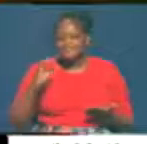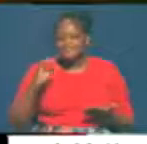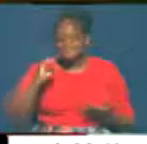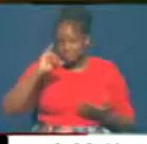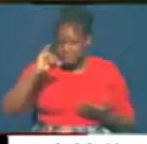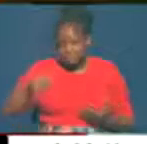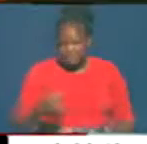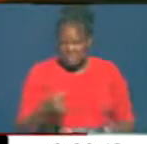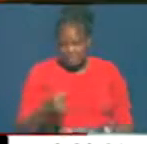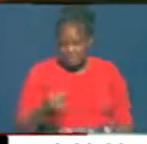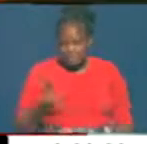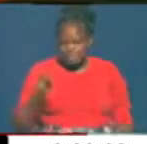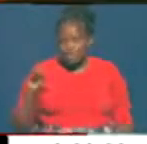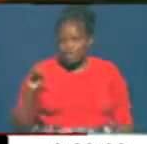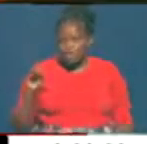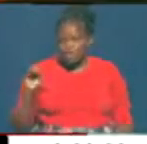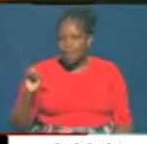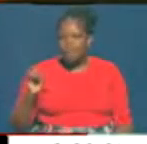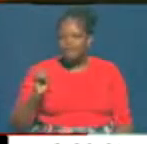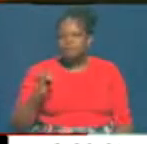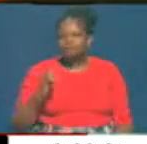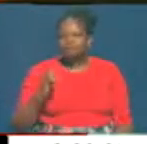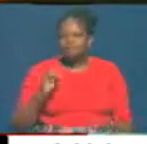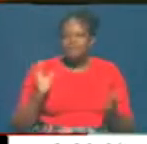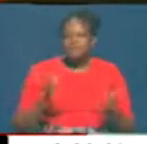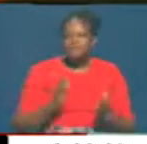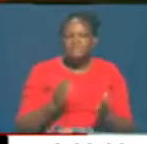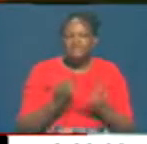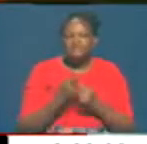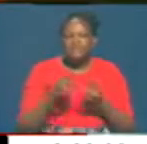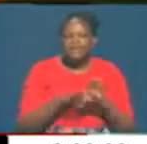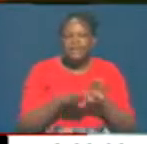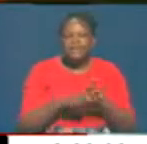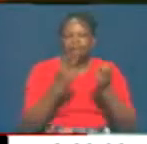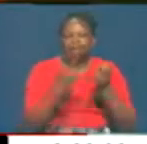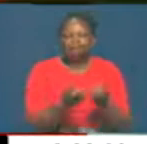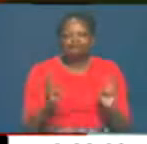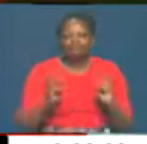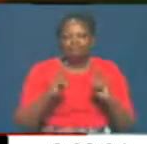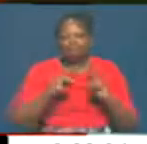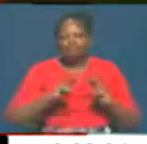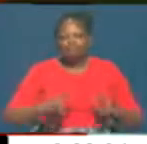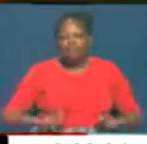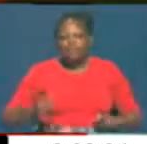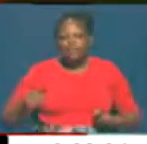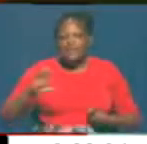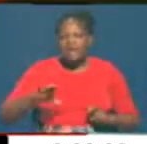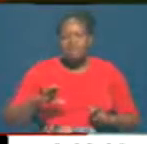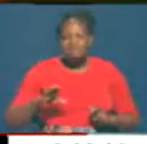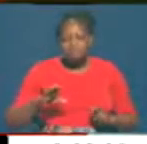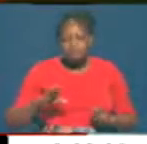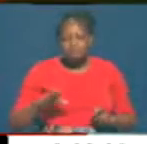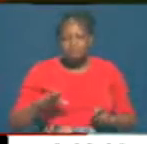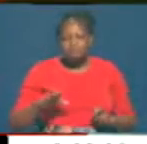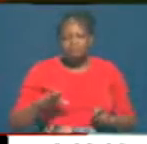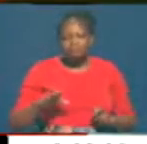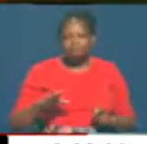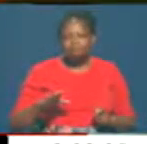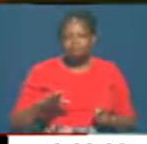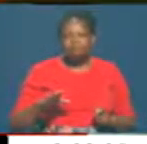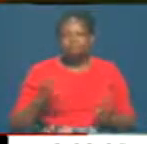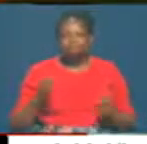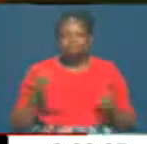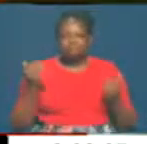Koome has urged the 11-member tribunal set up to investigate the conduct of Environment and Land Court Judge Mary Muthoni Gitumbi